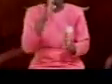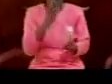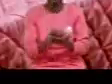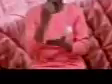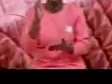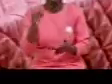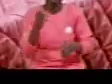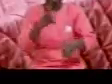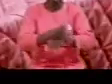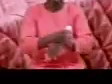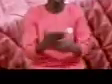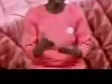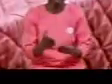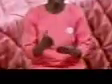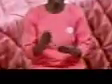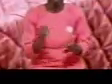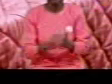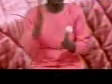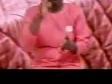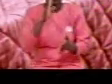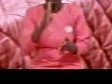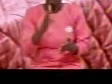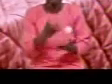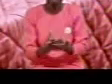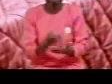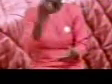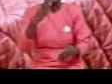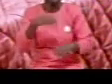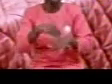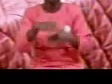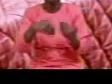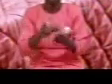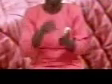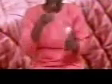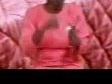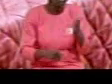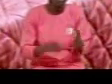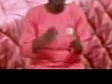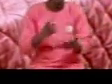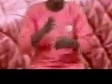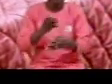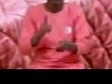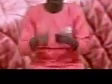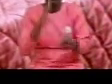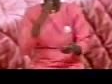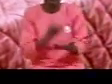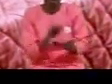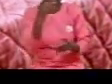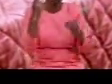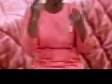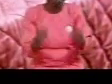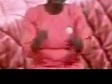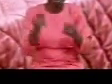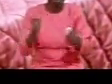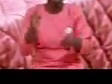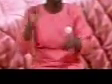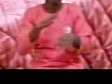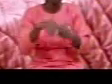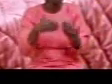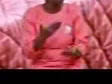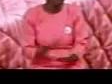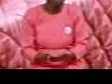rich at all costs, that will be rich very quickly and very suddenly, that will be rich by all